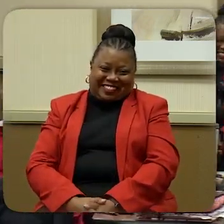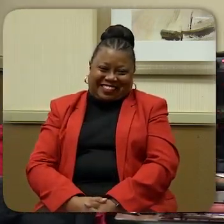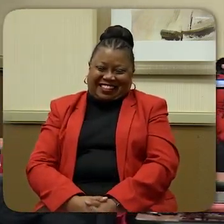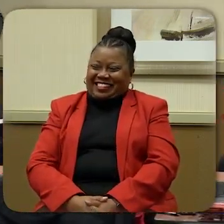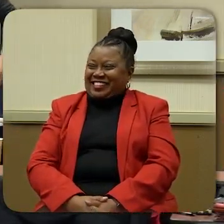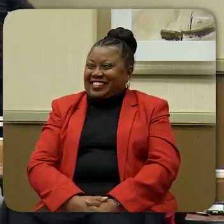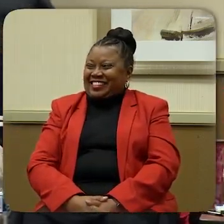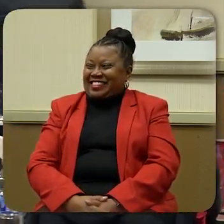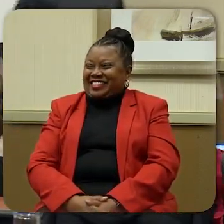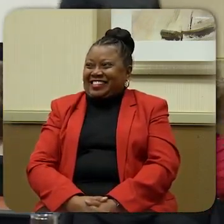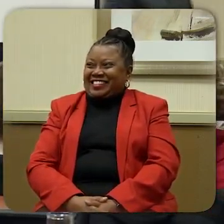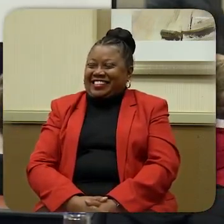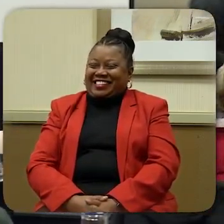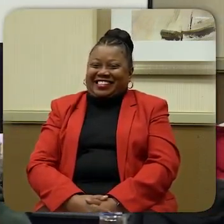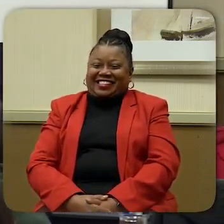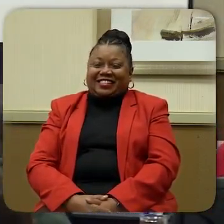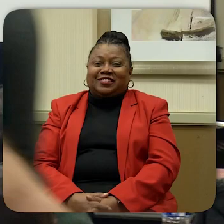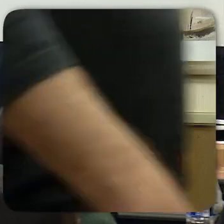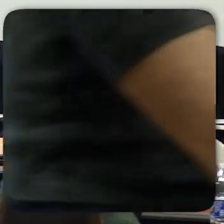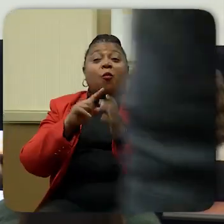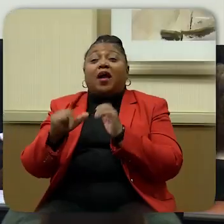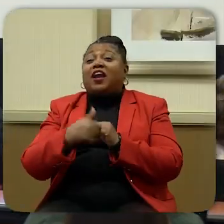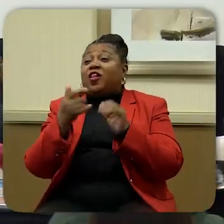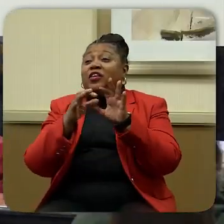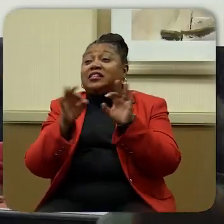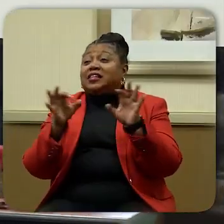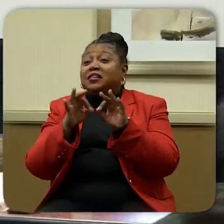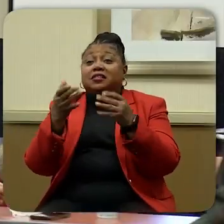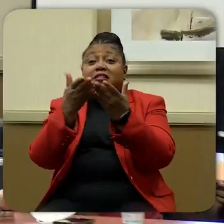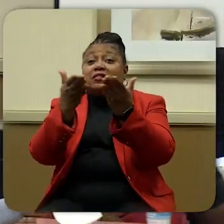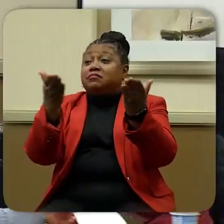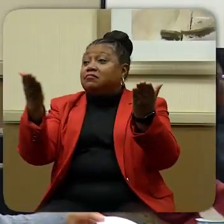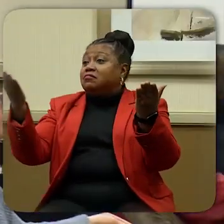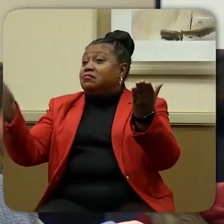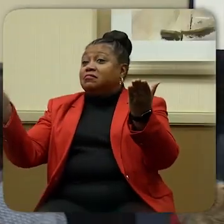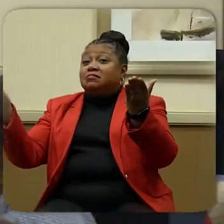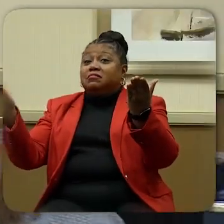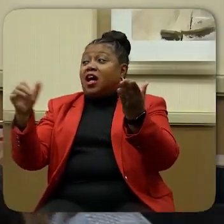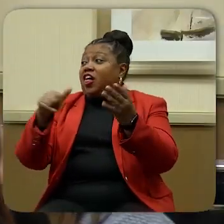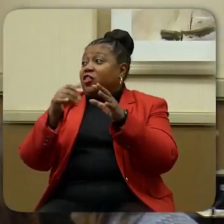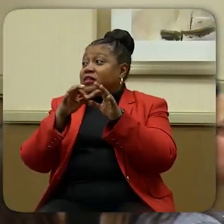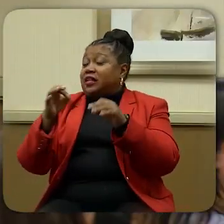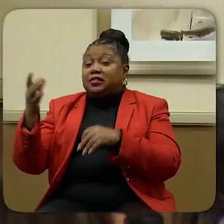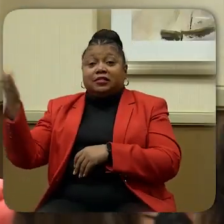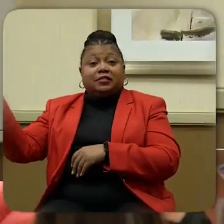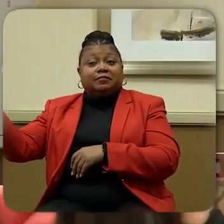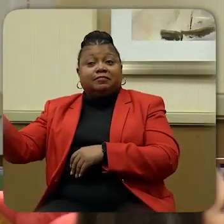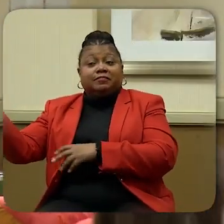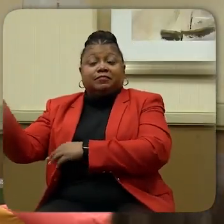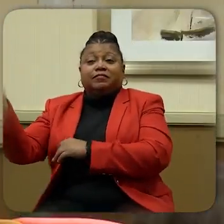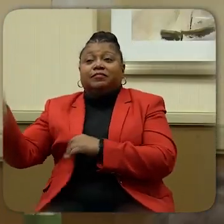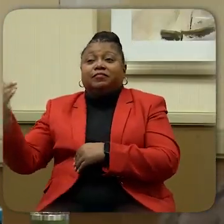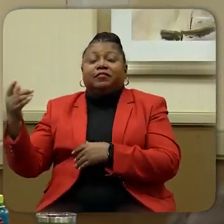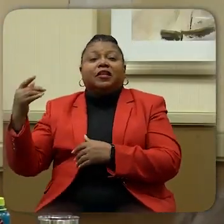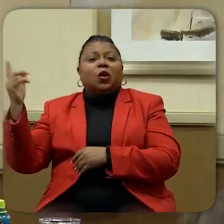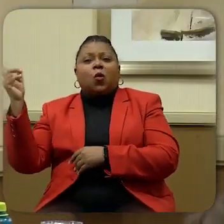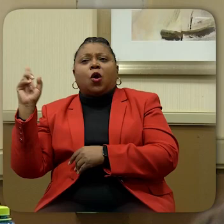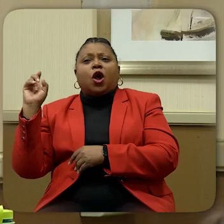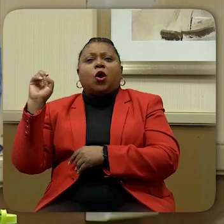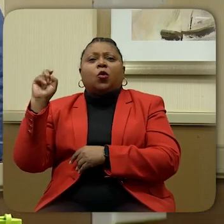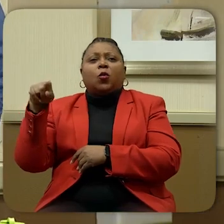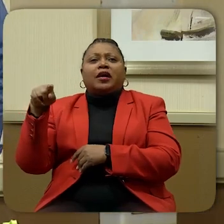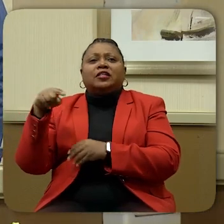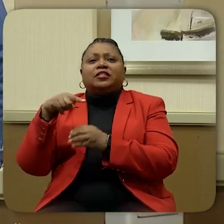today. Okay, what other sentences did you say? Go ahead. We had a question